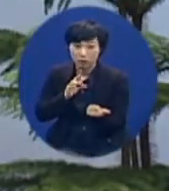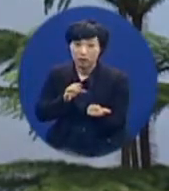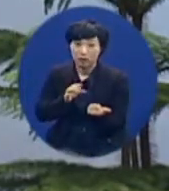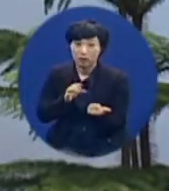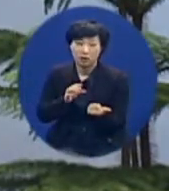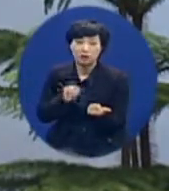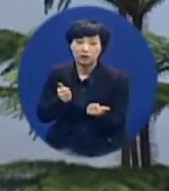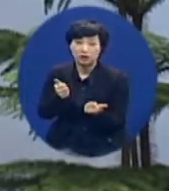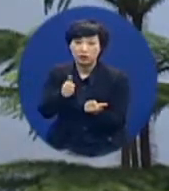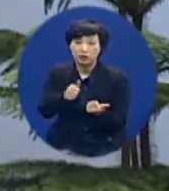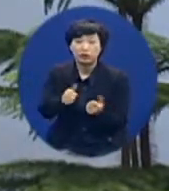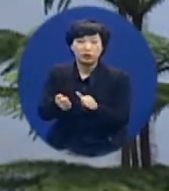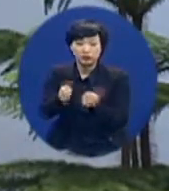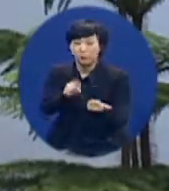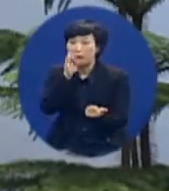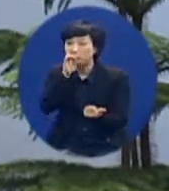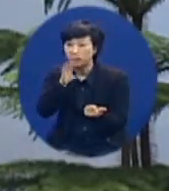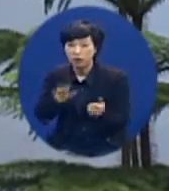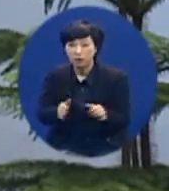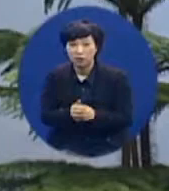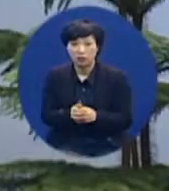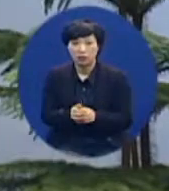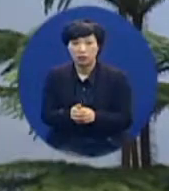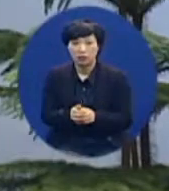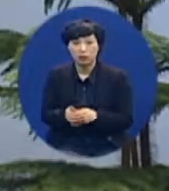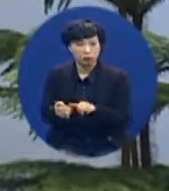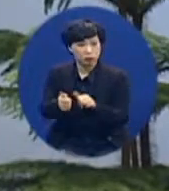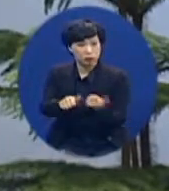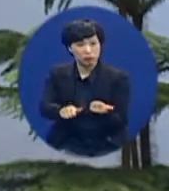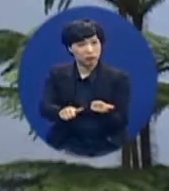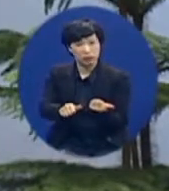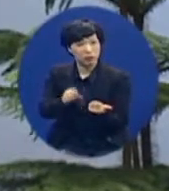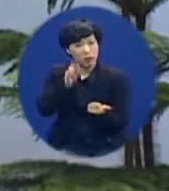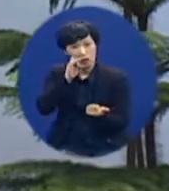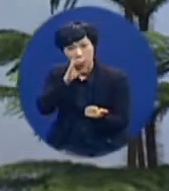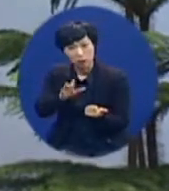and should not die ahead of him.